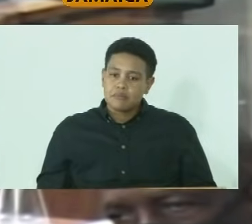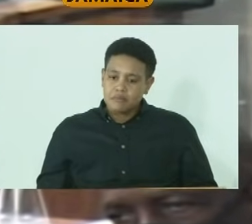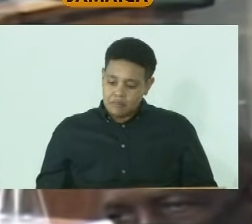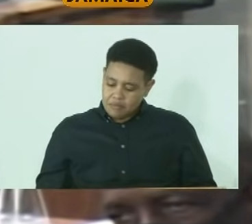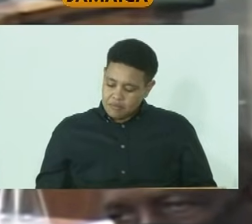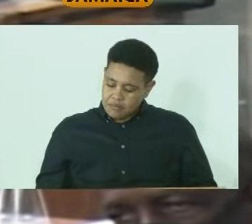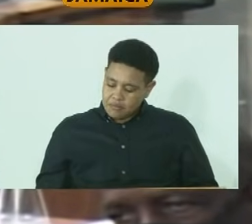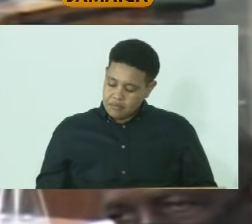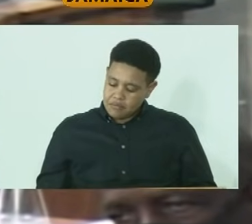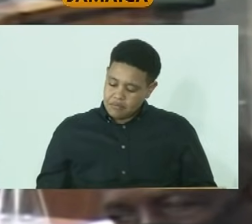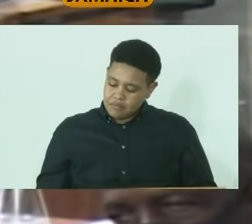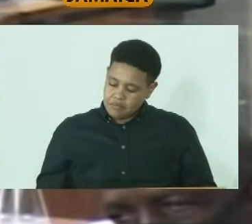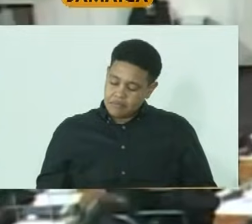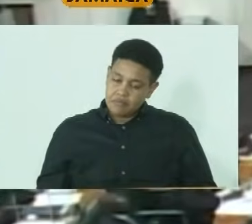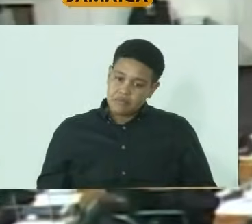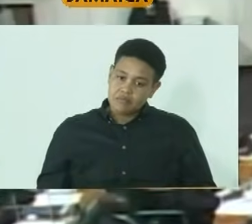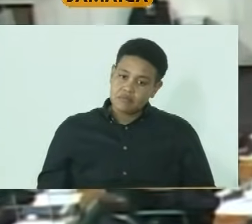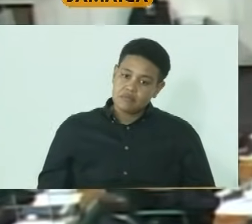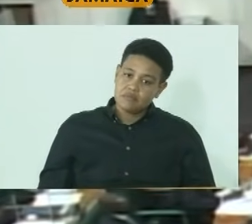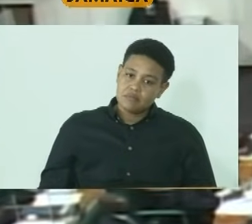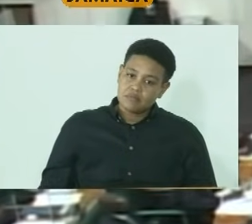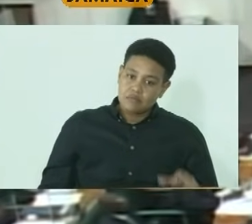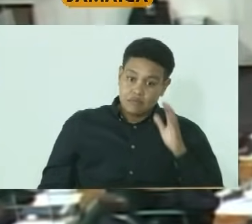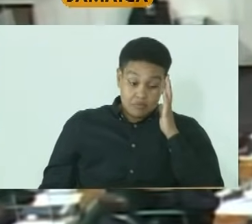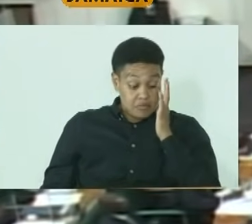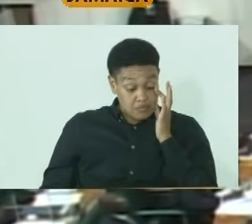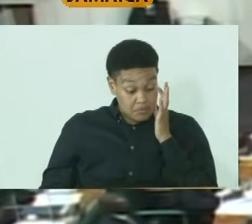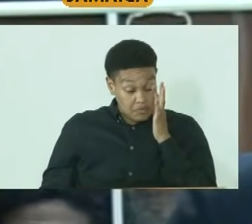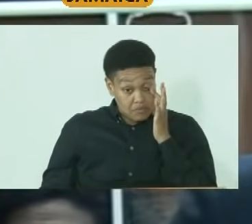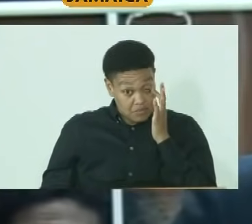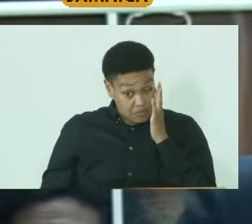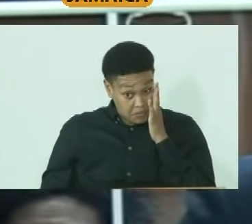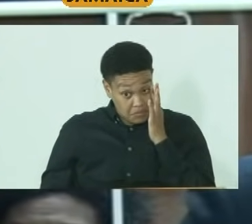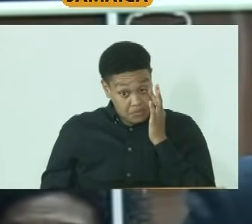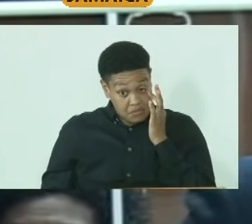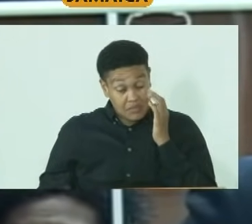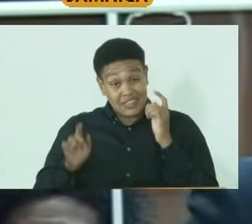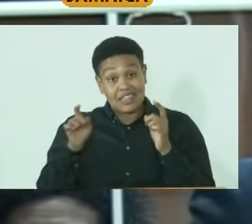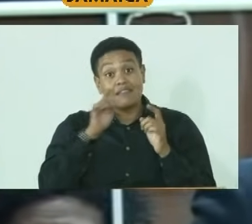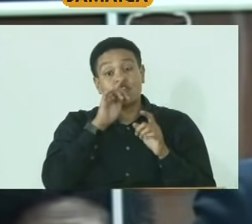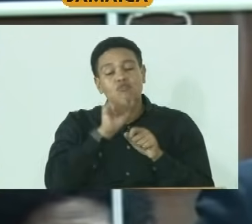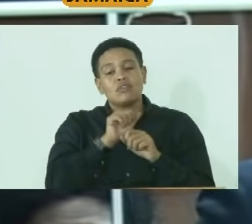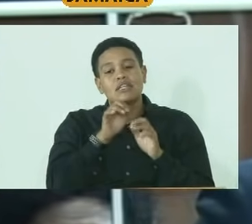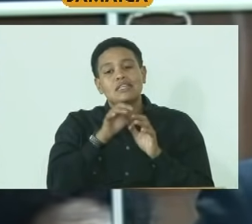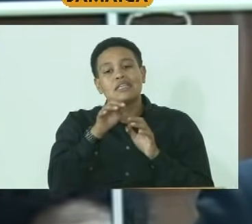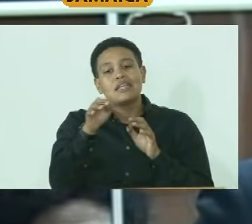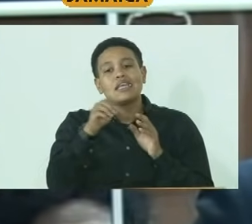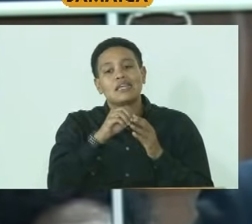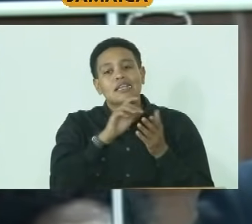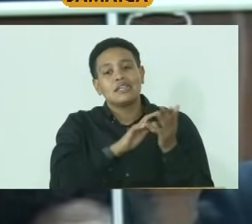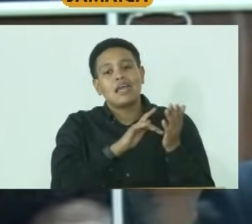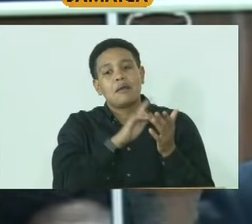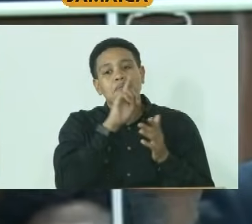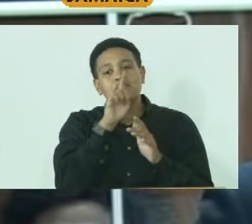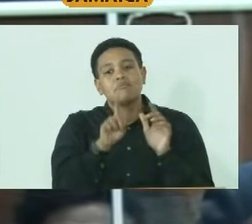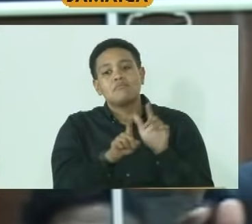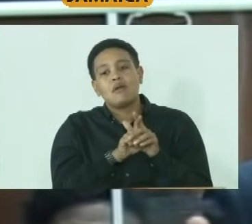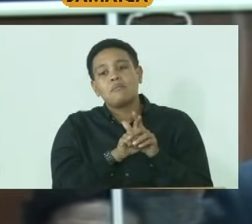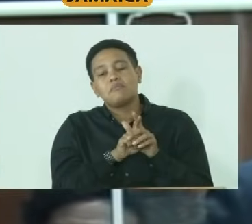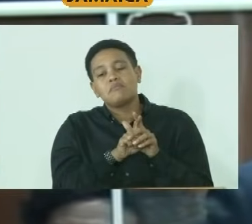As a follow, so given the delays in the tablets which are to come for